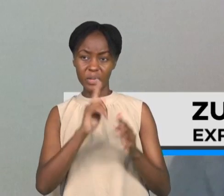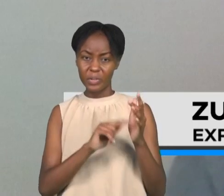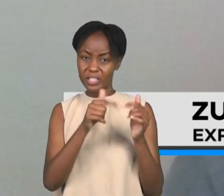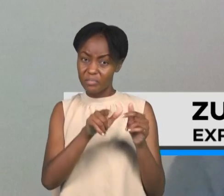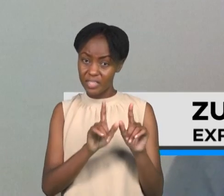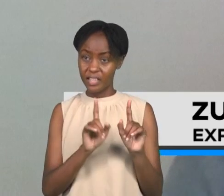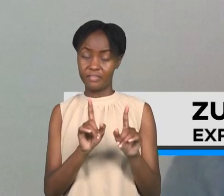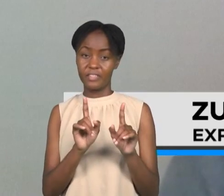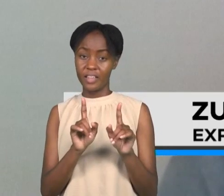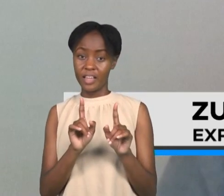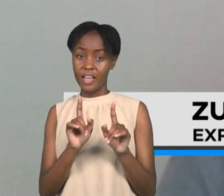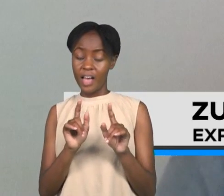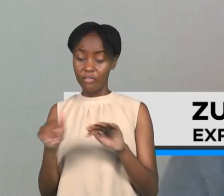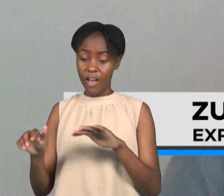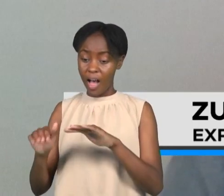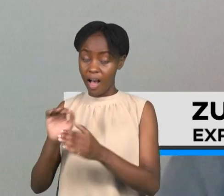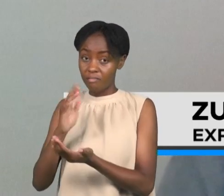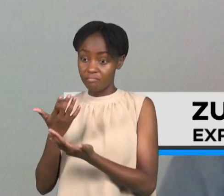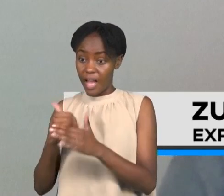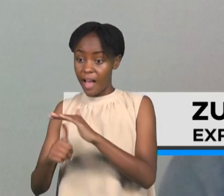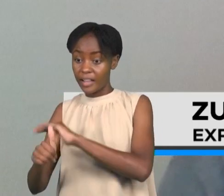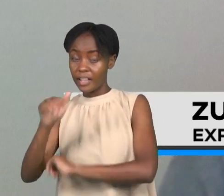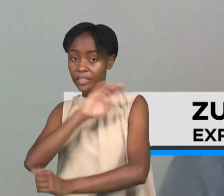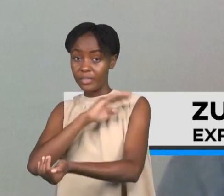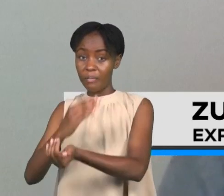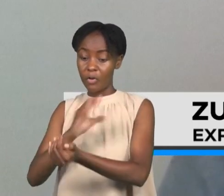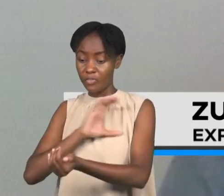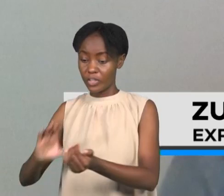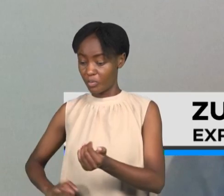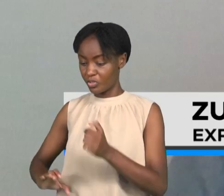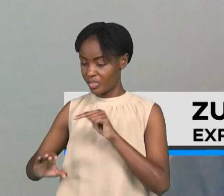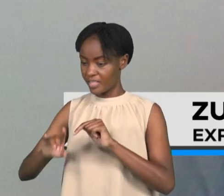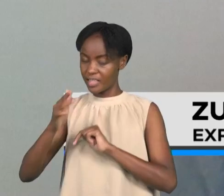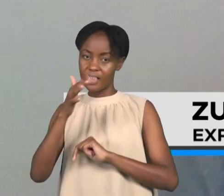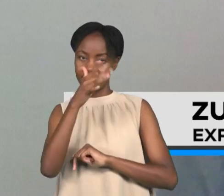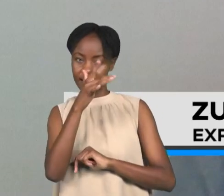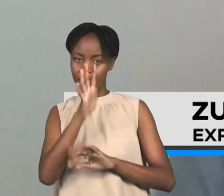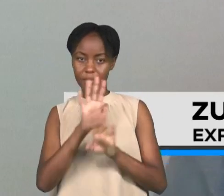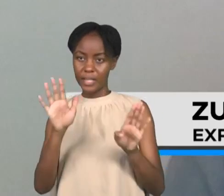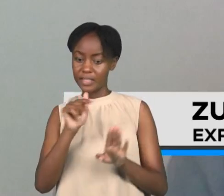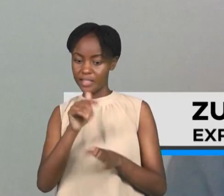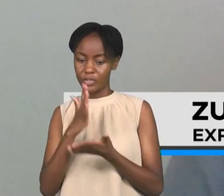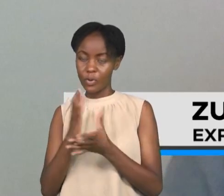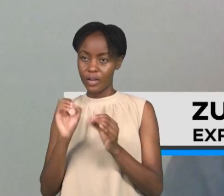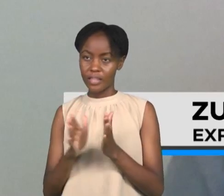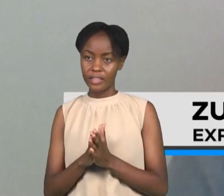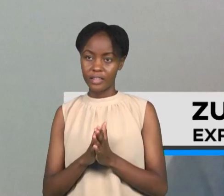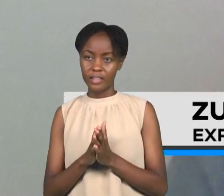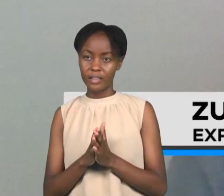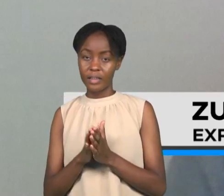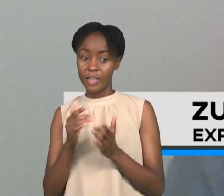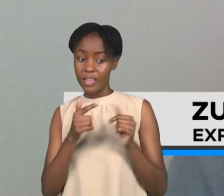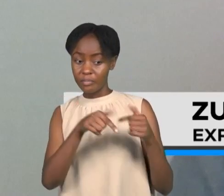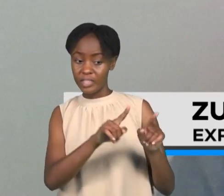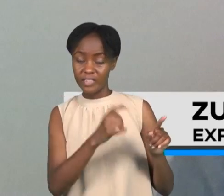commission is a lie. His claim that he doesn't have to answer questions is a lie. From what we've heard so far, his claim